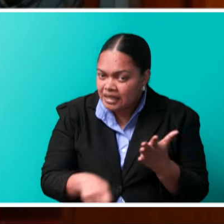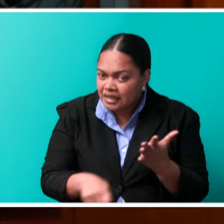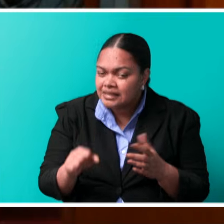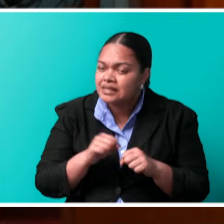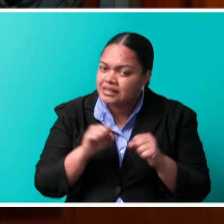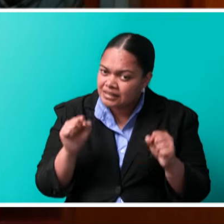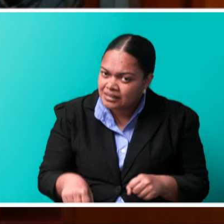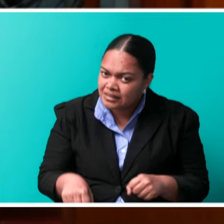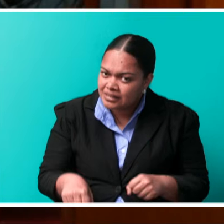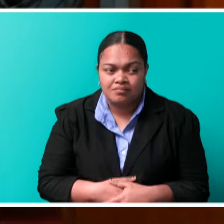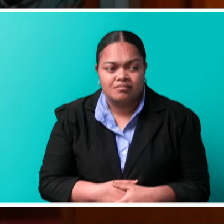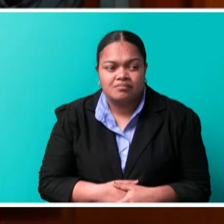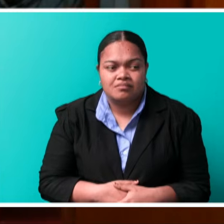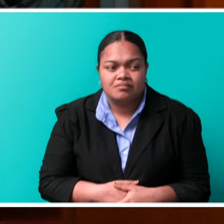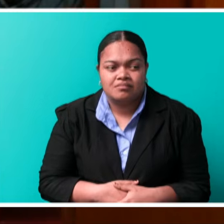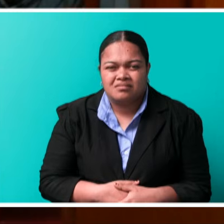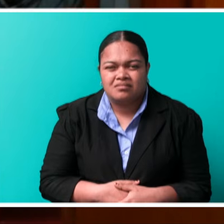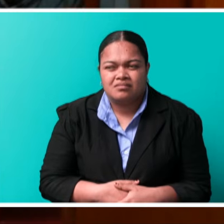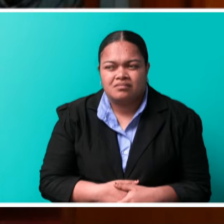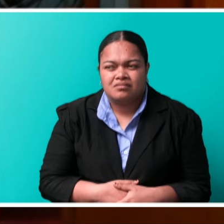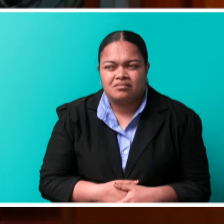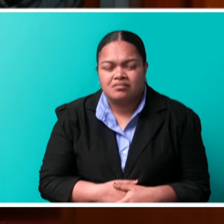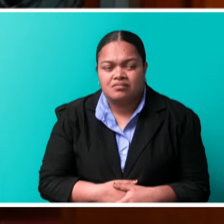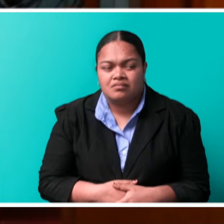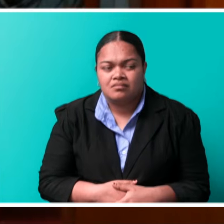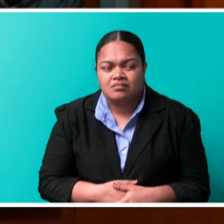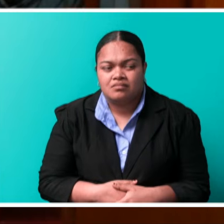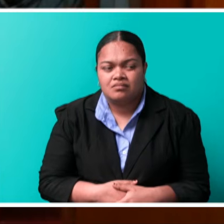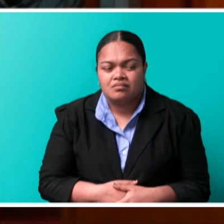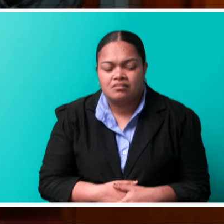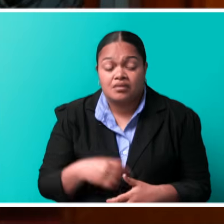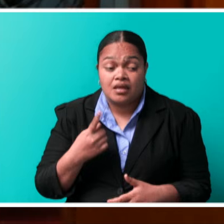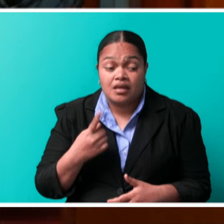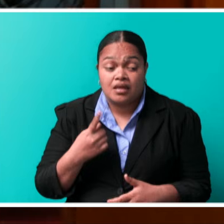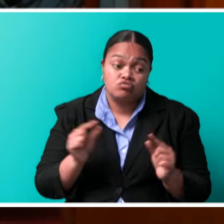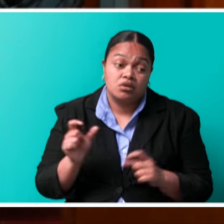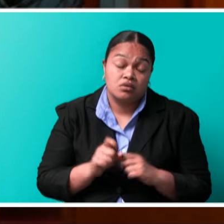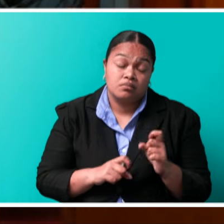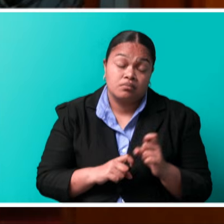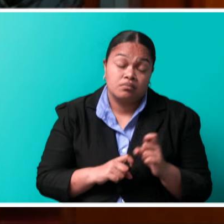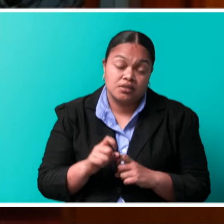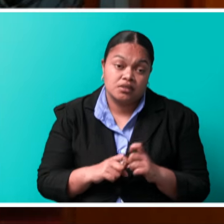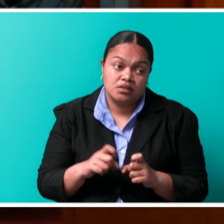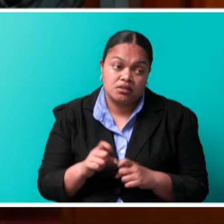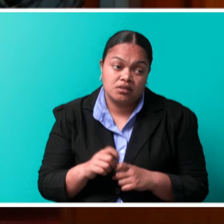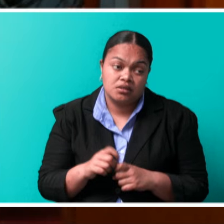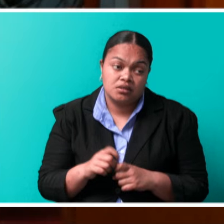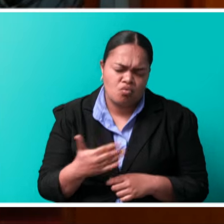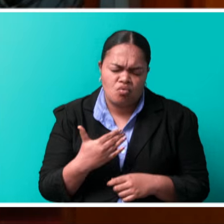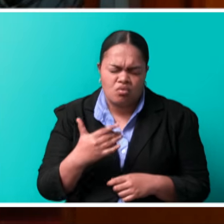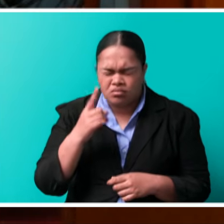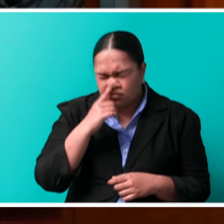protect those with less and ask more of those with greater capacity. To all our citizens, I say